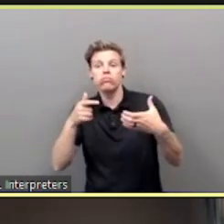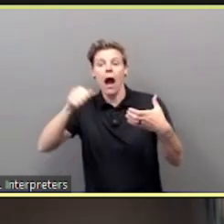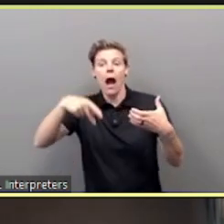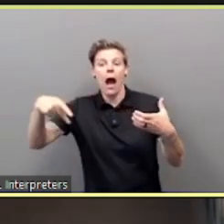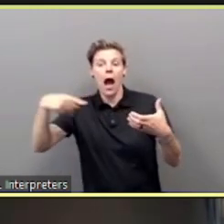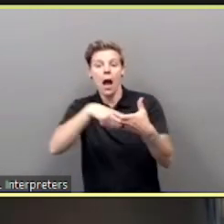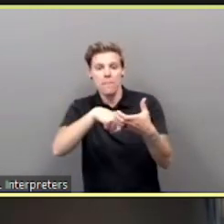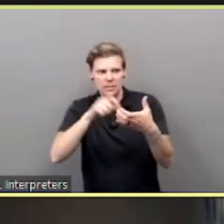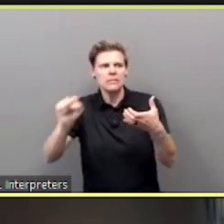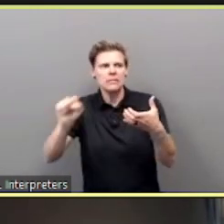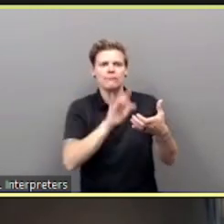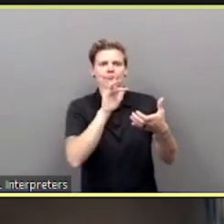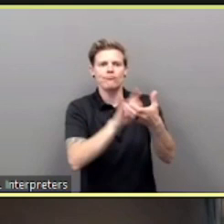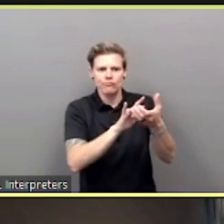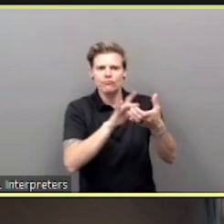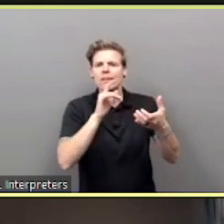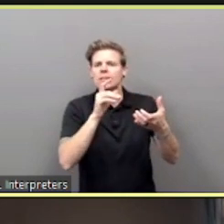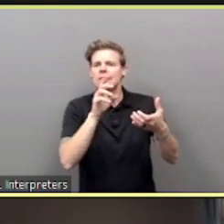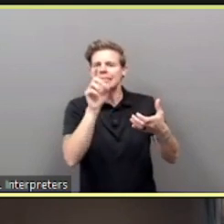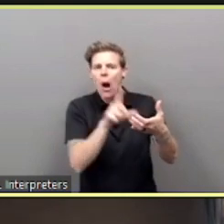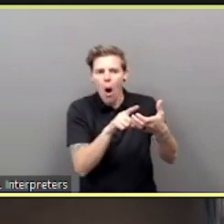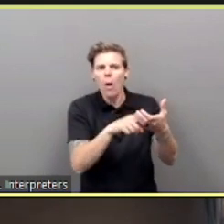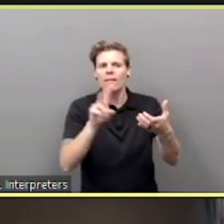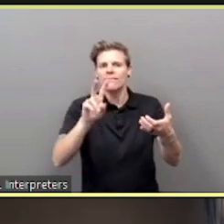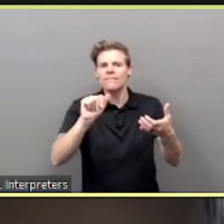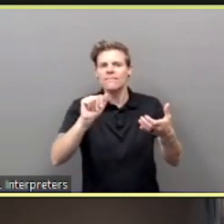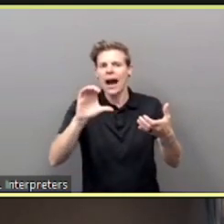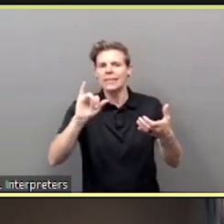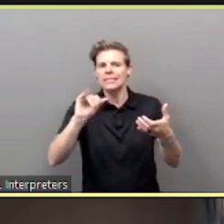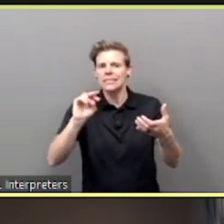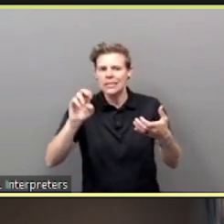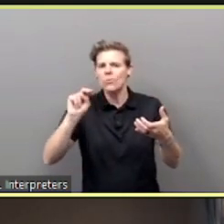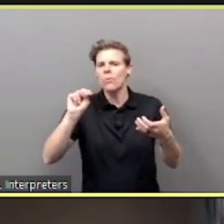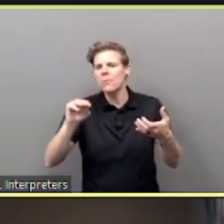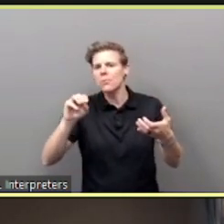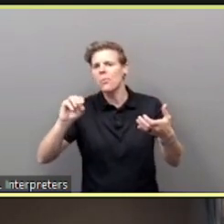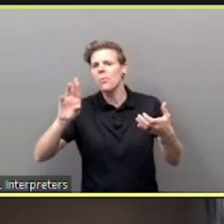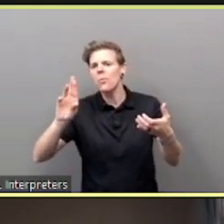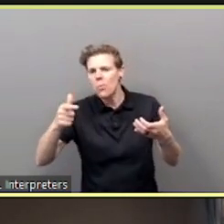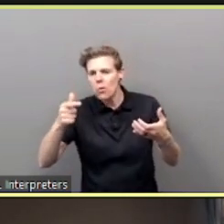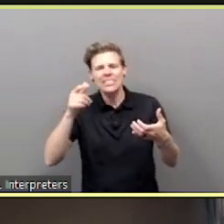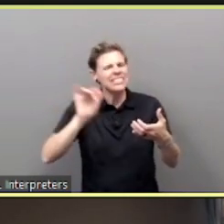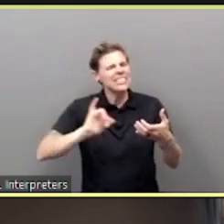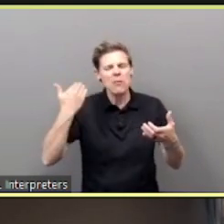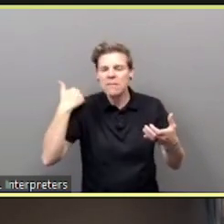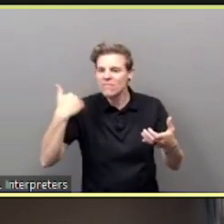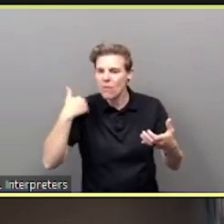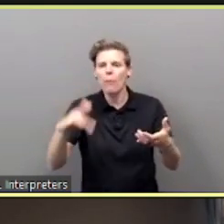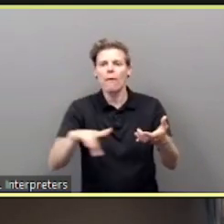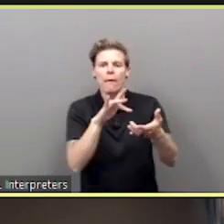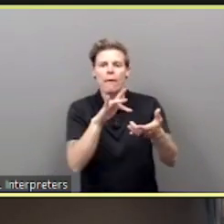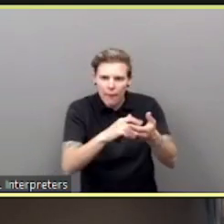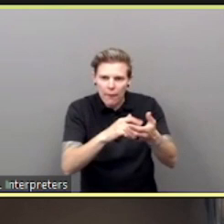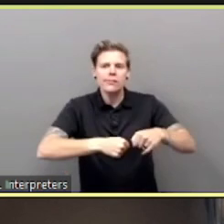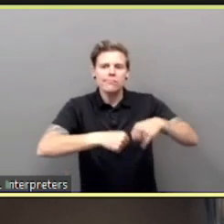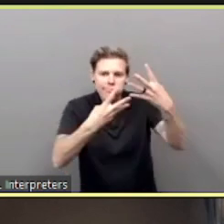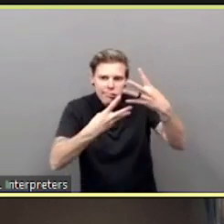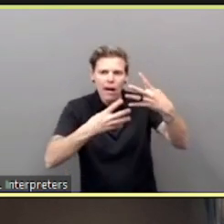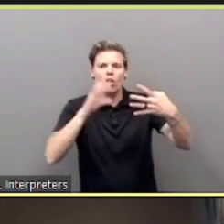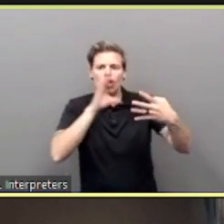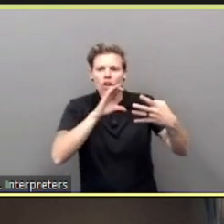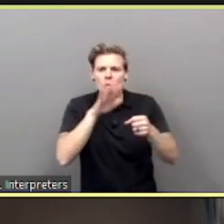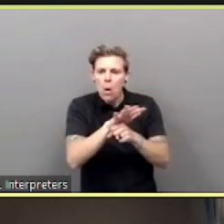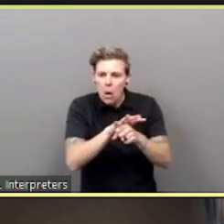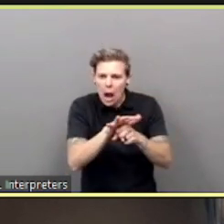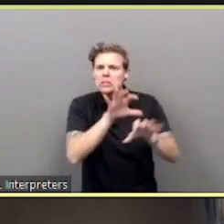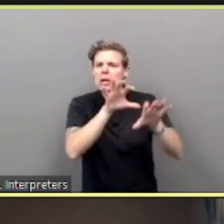you see the little pictures. It's the same way you did it last time. If you hadn't done it that way, you can still register